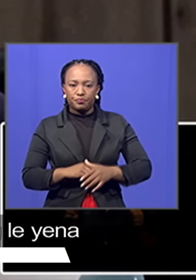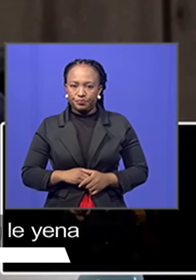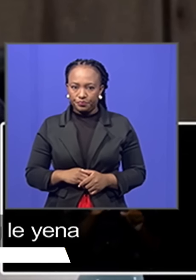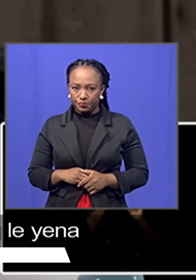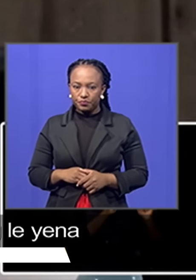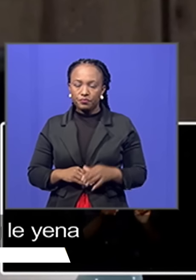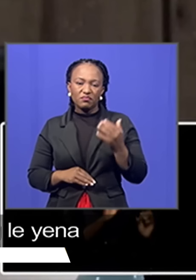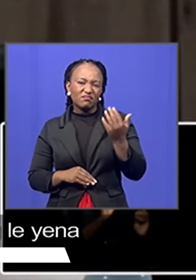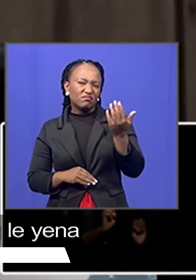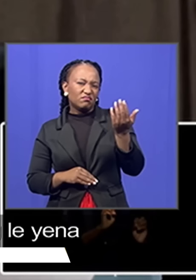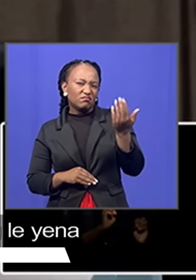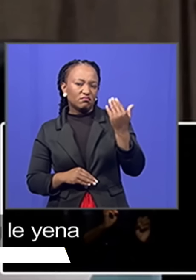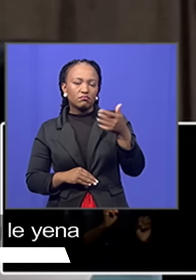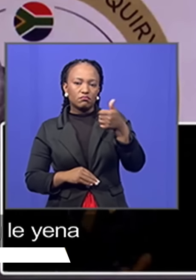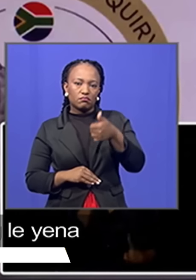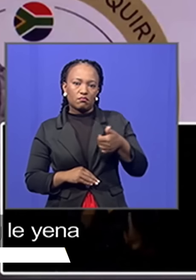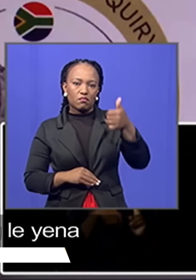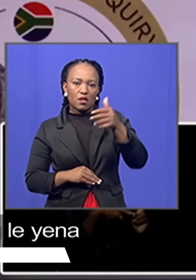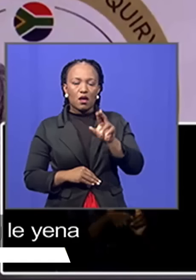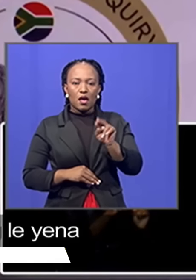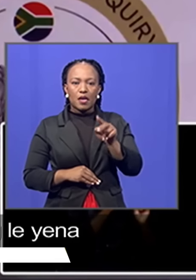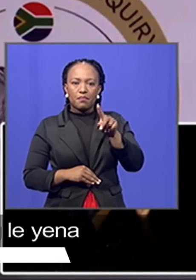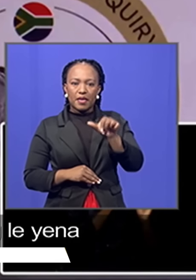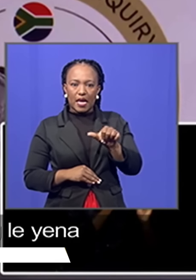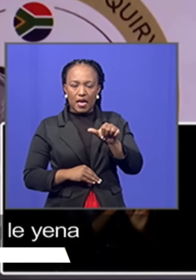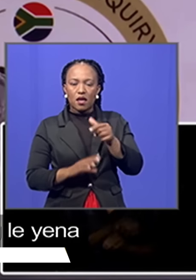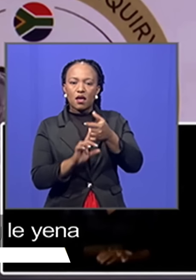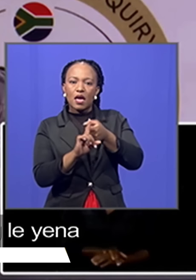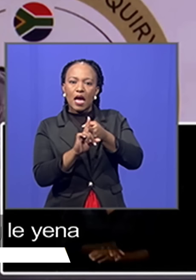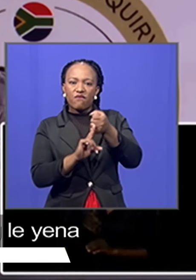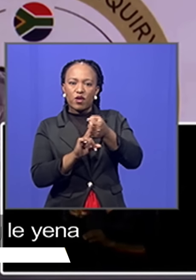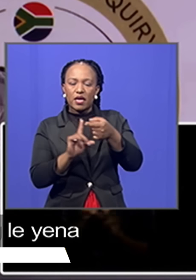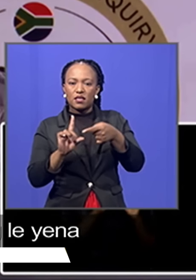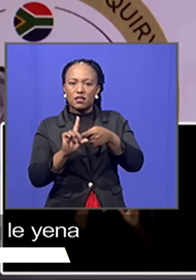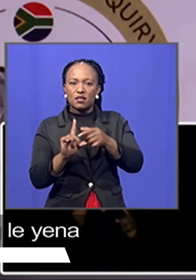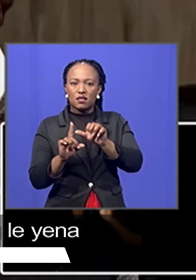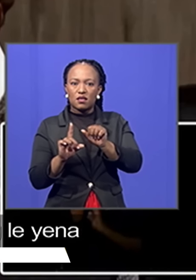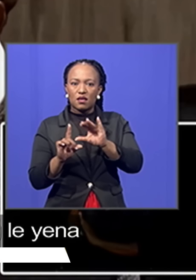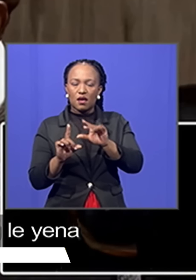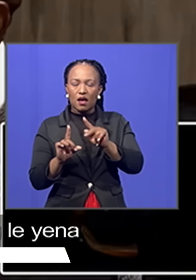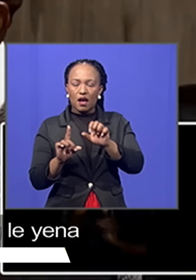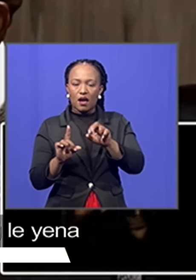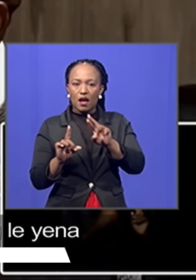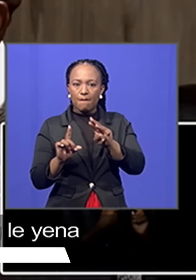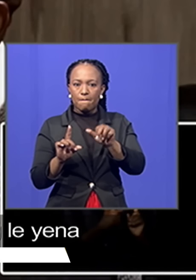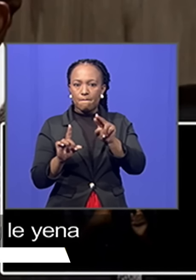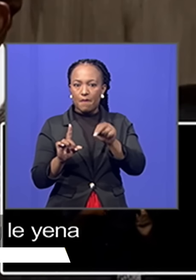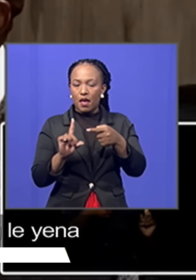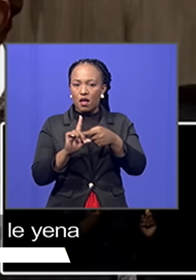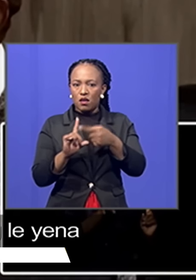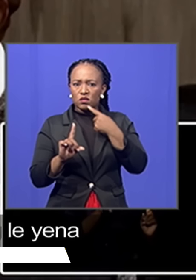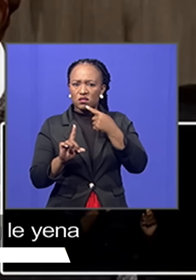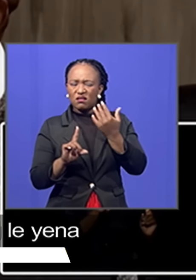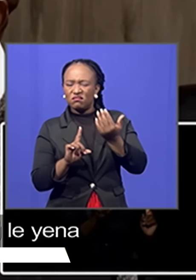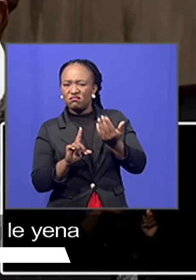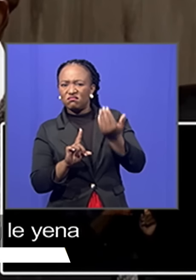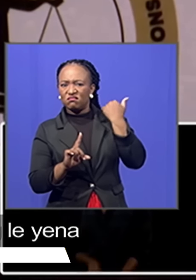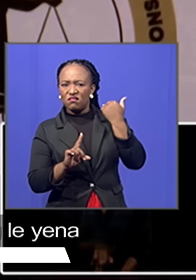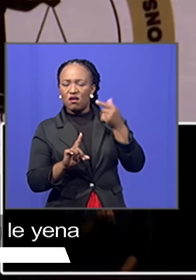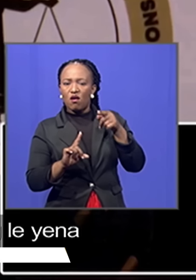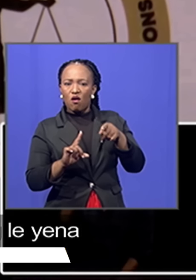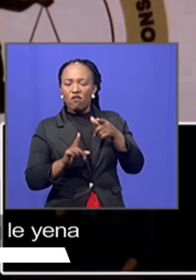Tlhogo ya maloba ya lekala la tša bosenyi ka go NPA Advocate Ackerman o ganeditše go hlathwa bjalo ka motšhotšhisi wa mmušo wa nakong ya